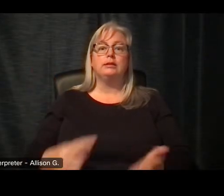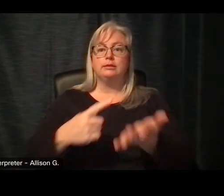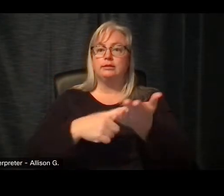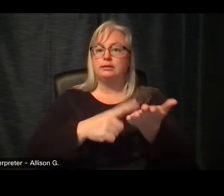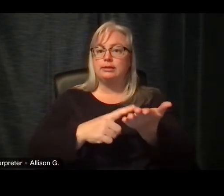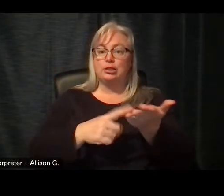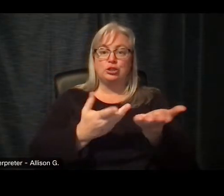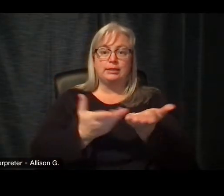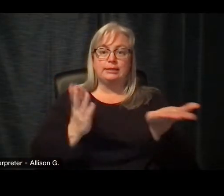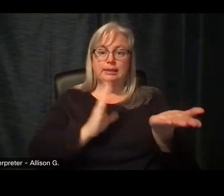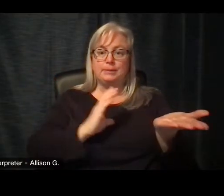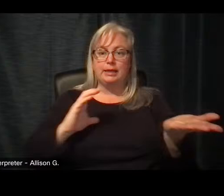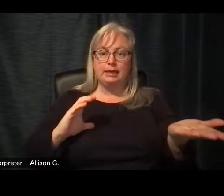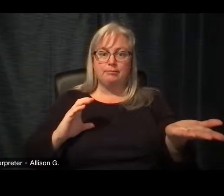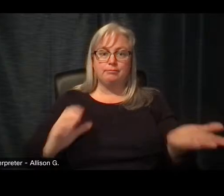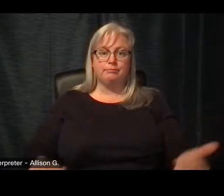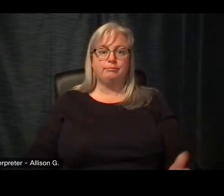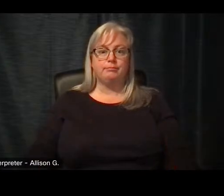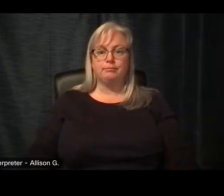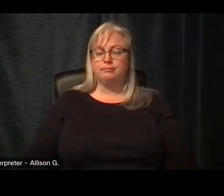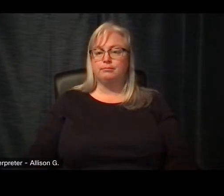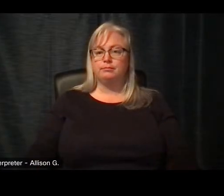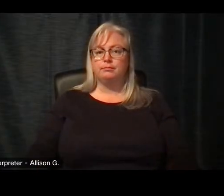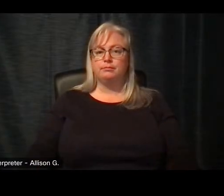Discussion committee.